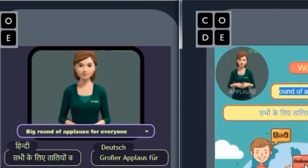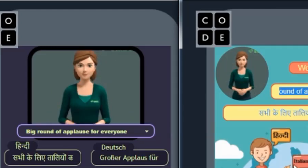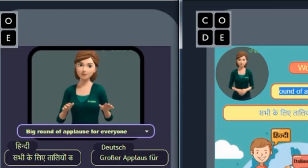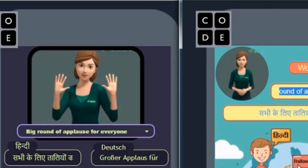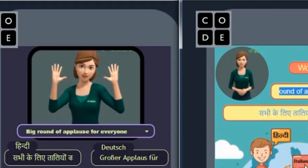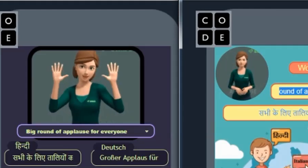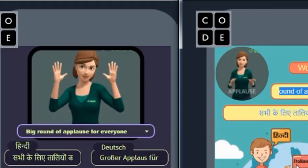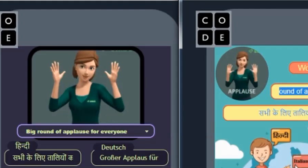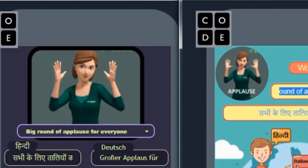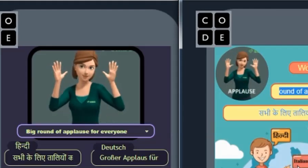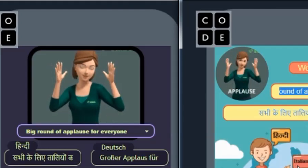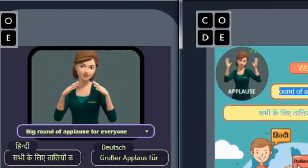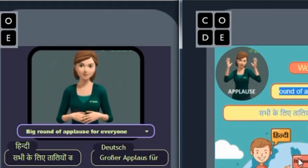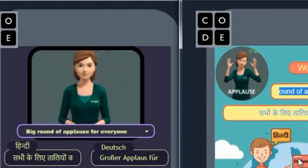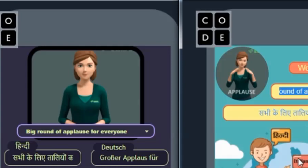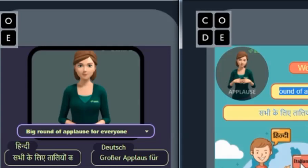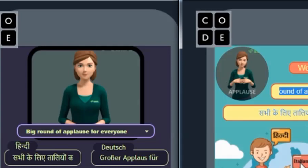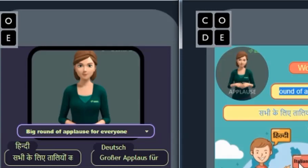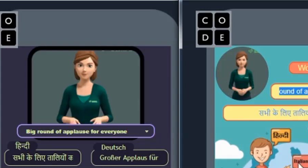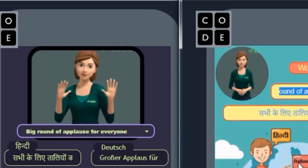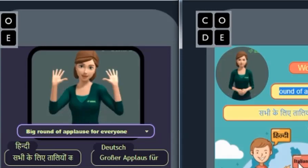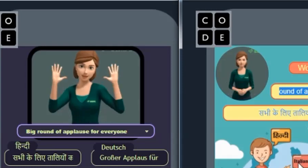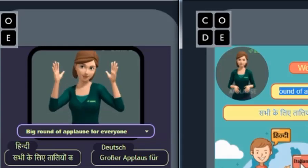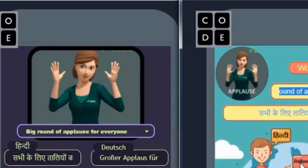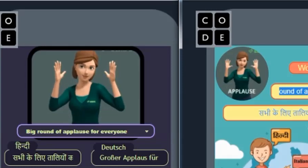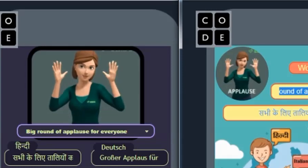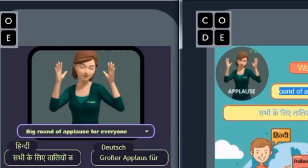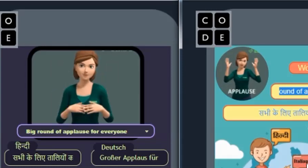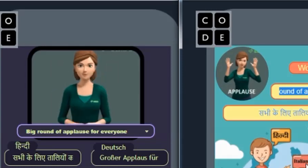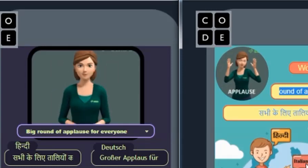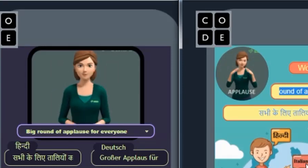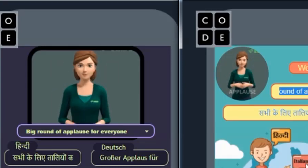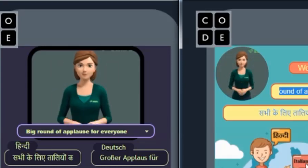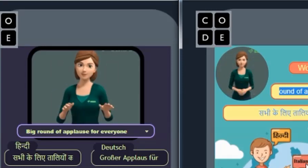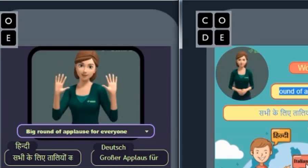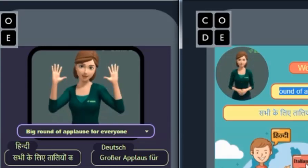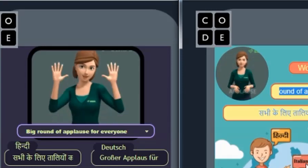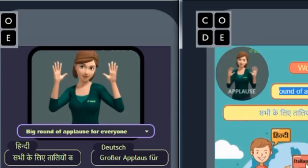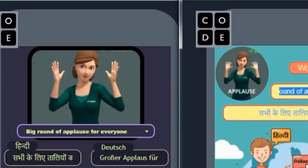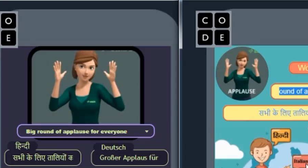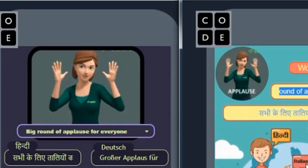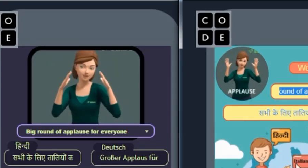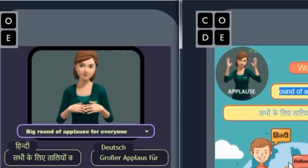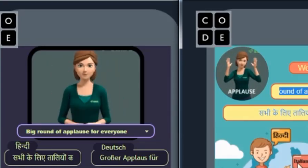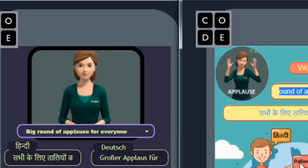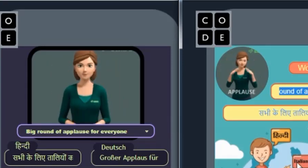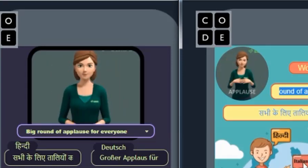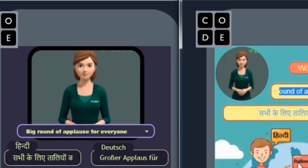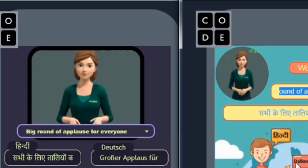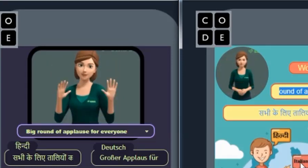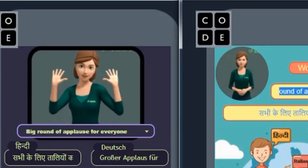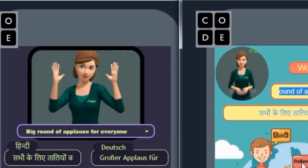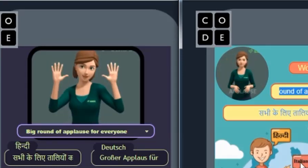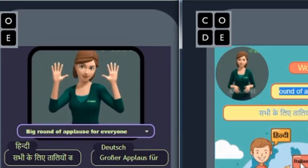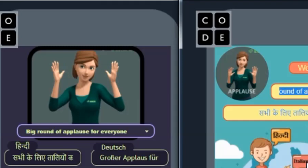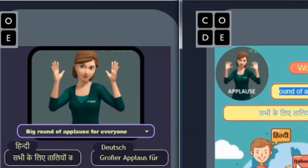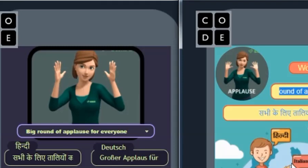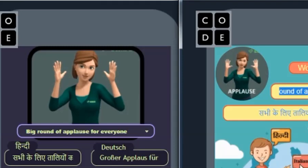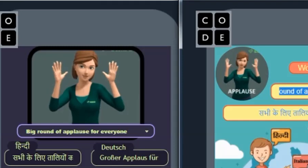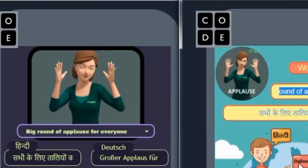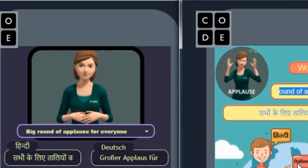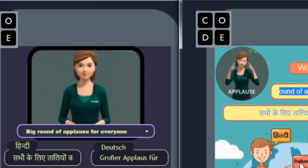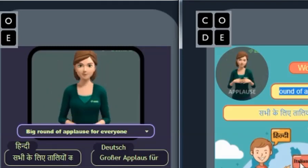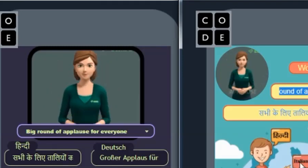it in Italian, so what is the thing he need to do? He need to hit this